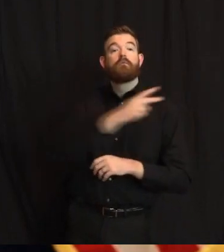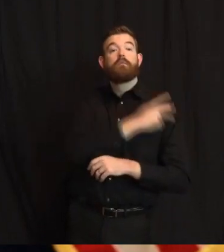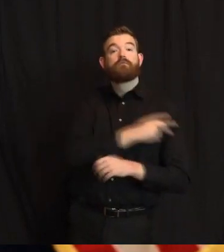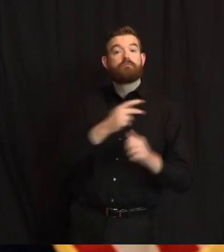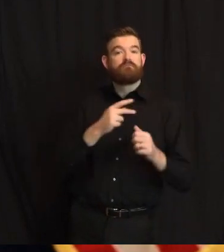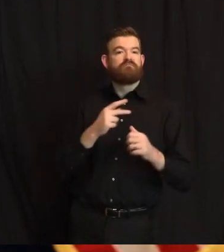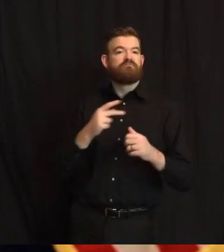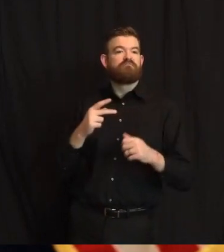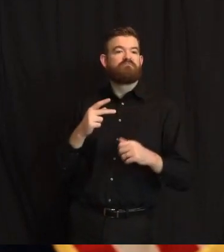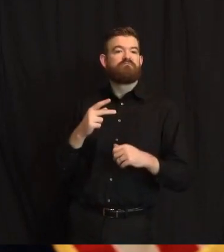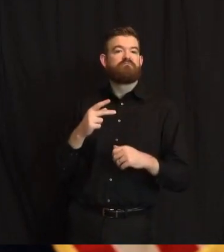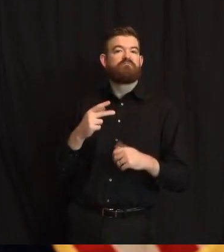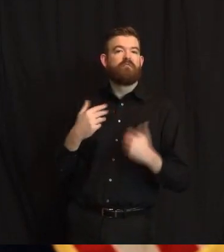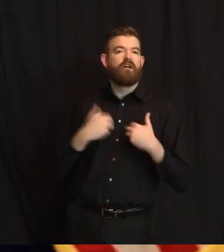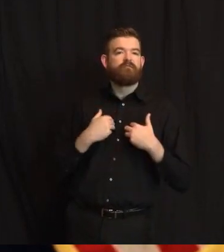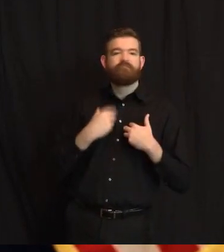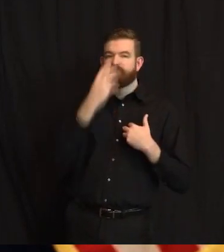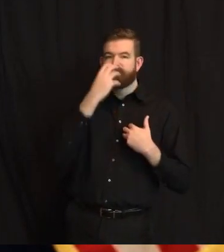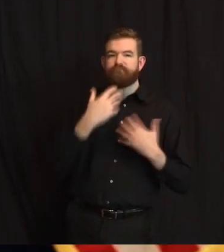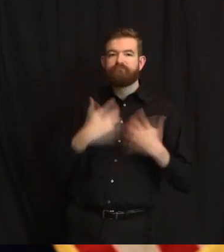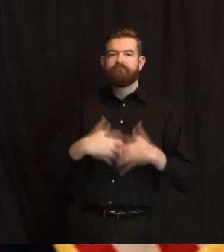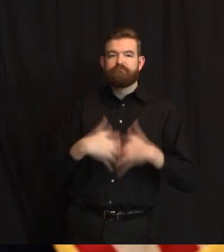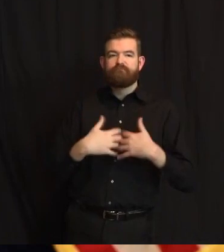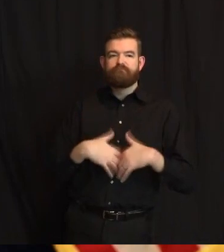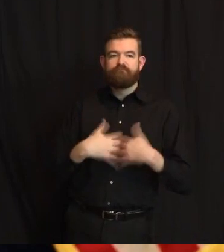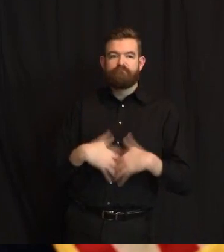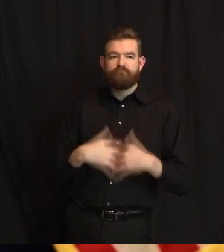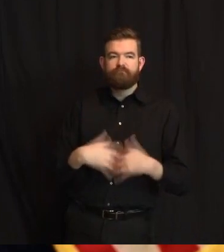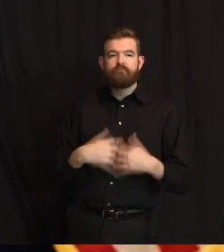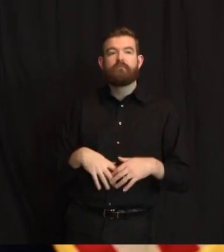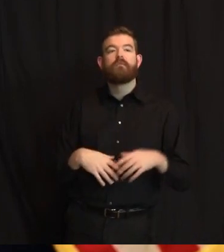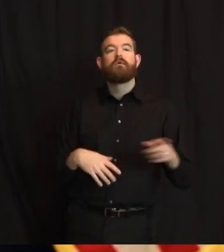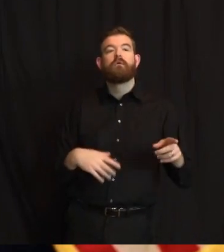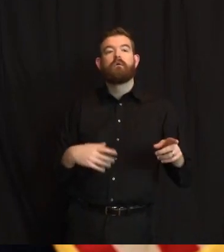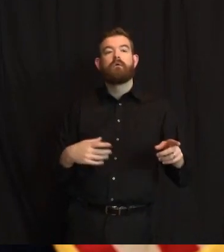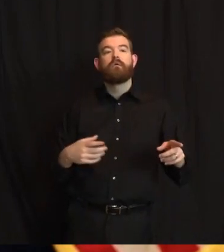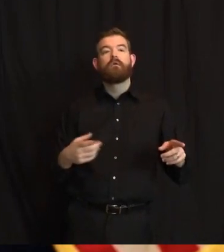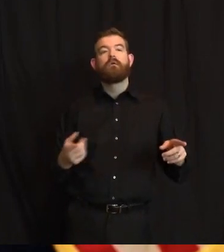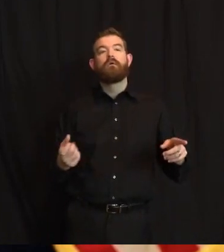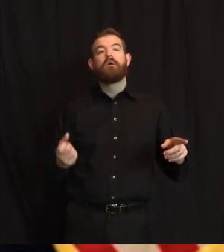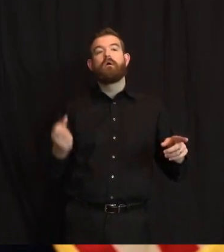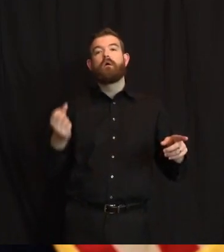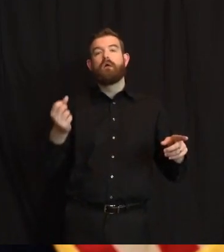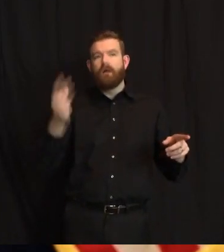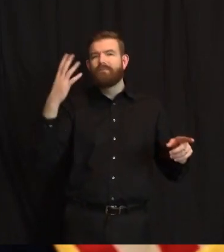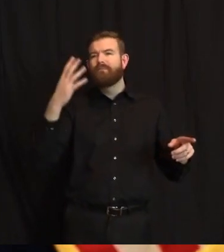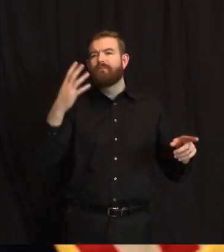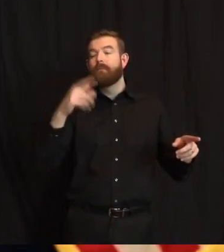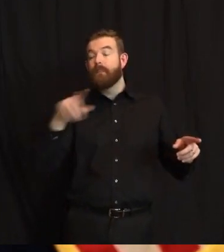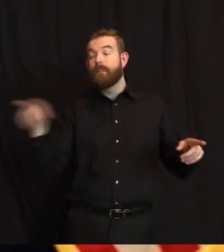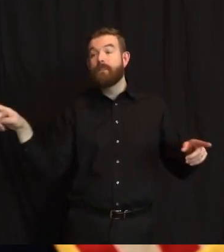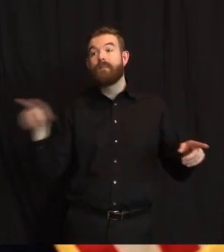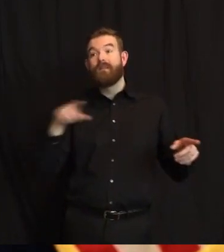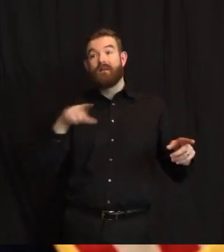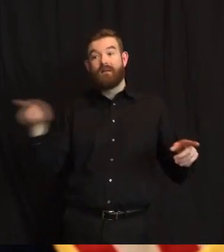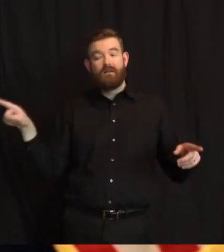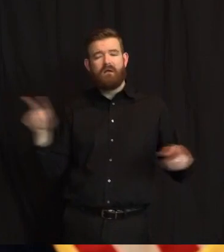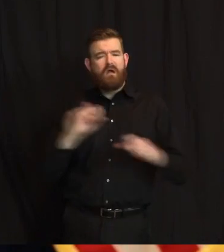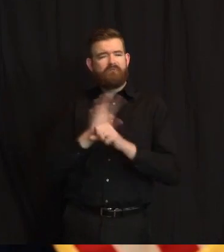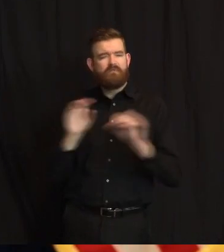and how many do you have left available in the state that are unused for either COVID-19 or any other